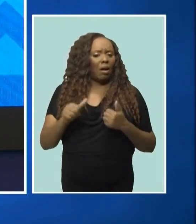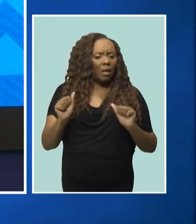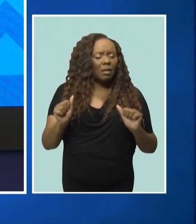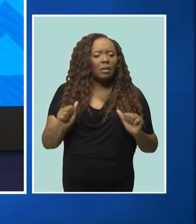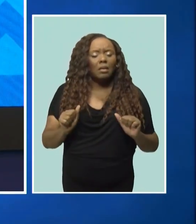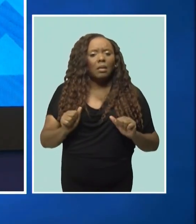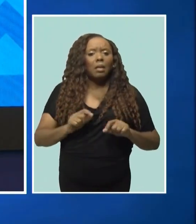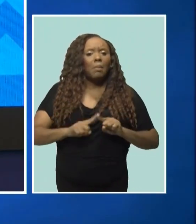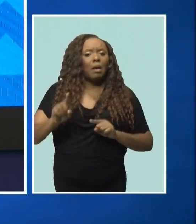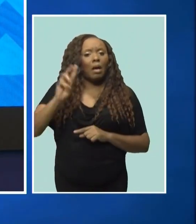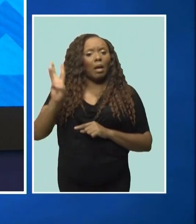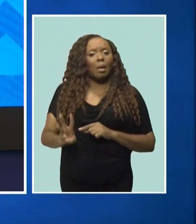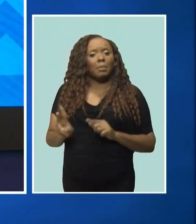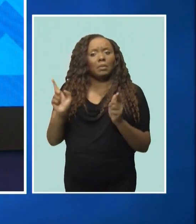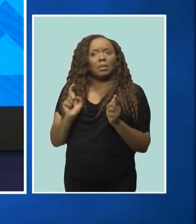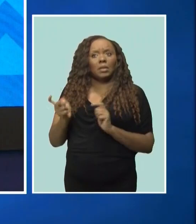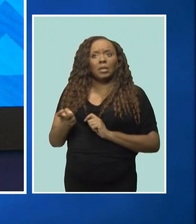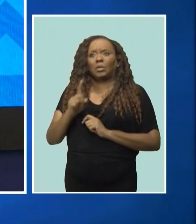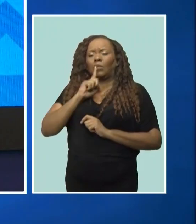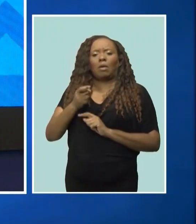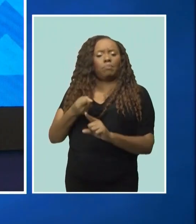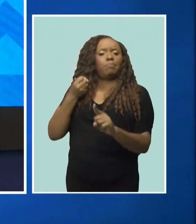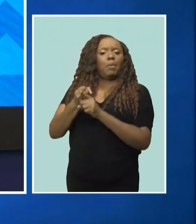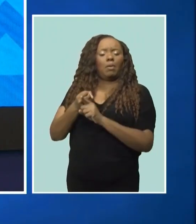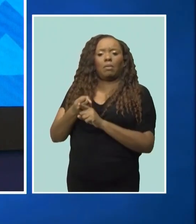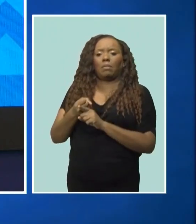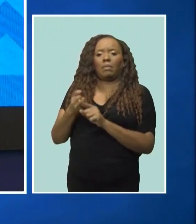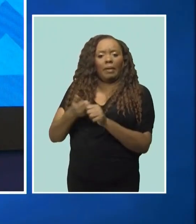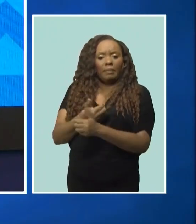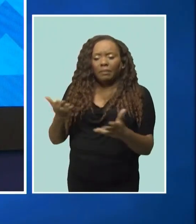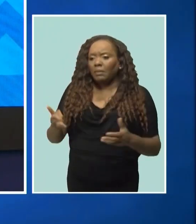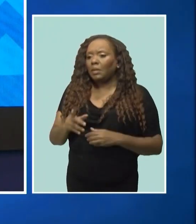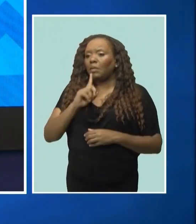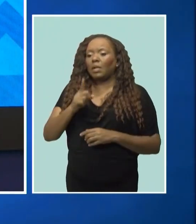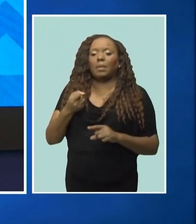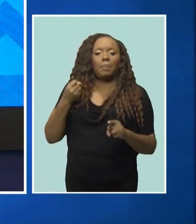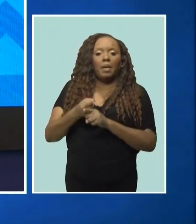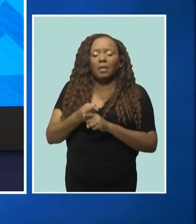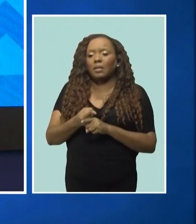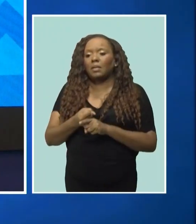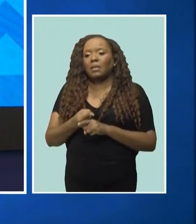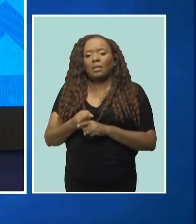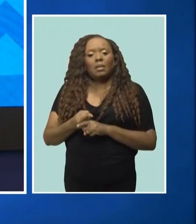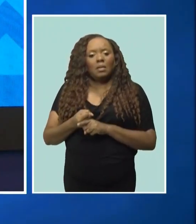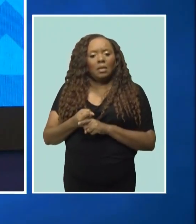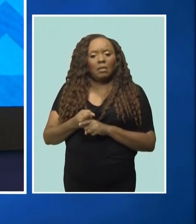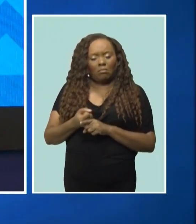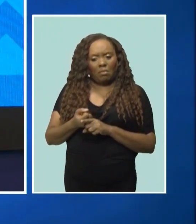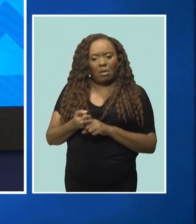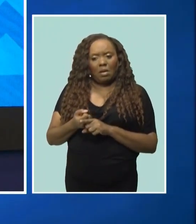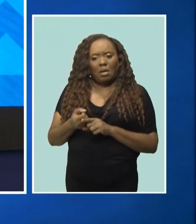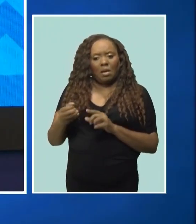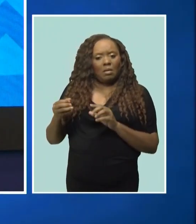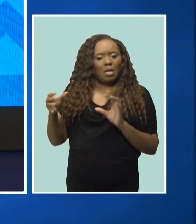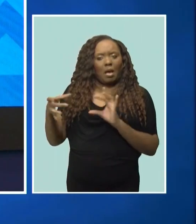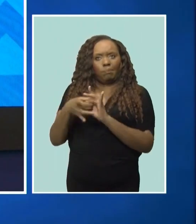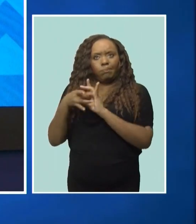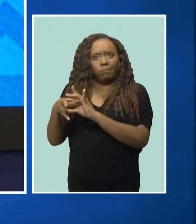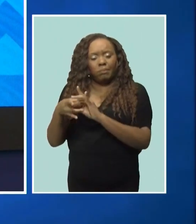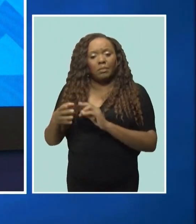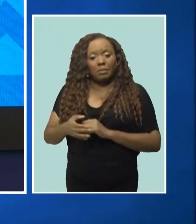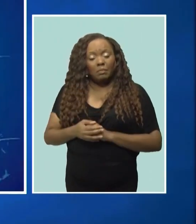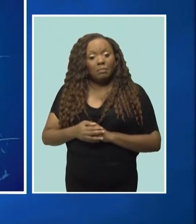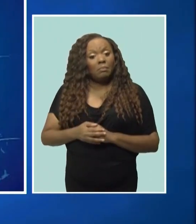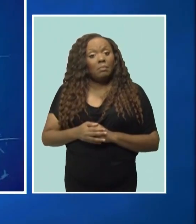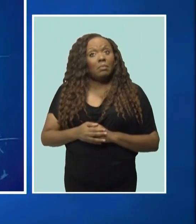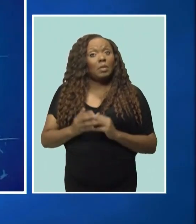change is really affecting the main roads of the world. And Ms. Greenspan has made a case for a